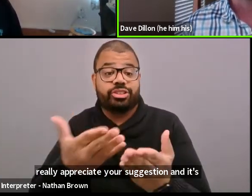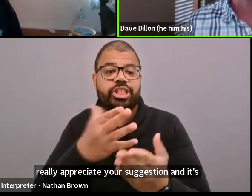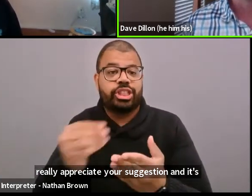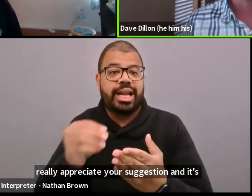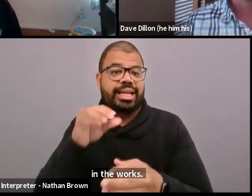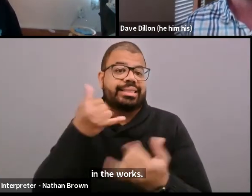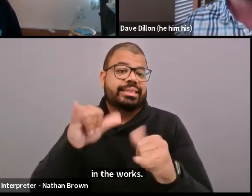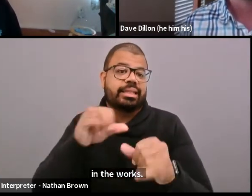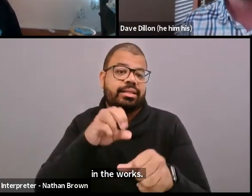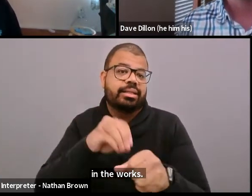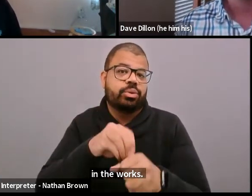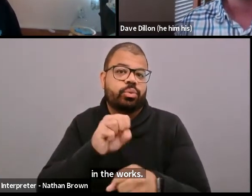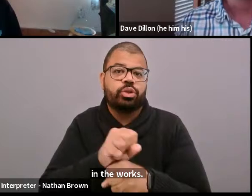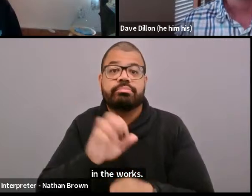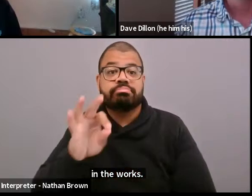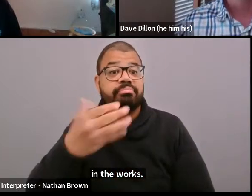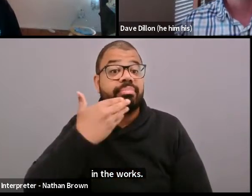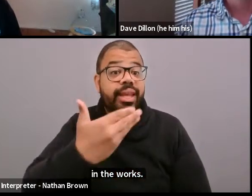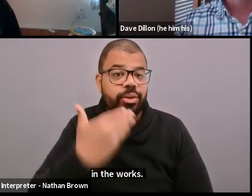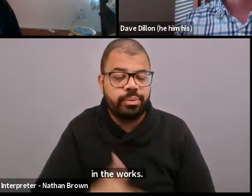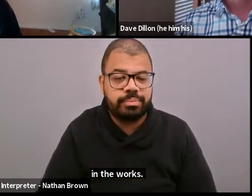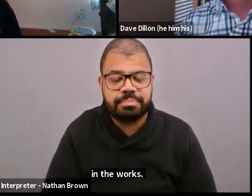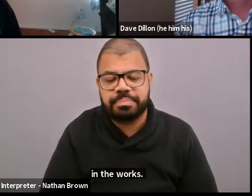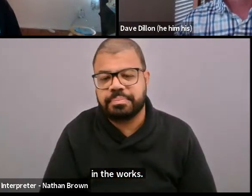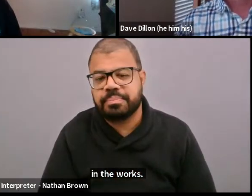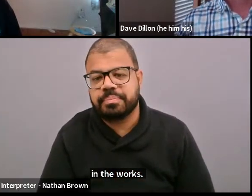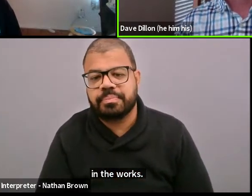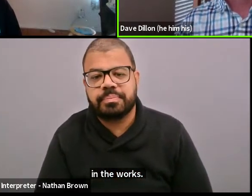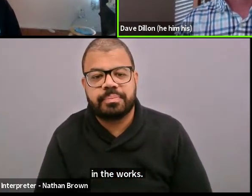Thank you all. Thanks, Dave.